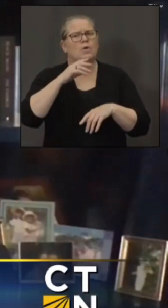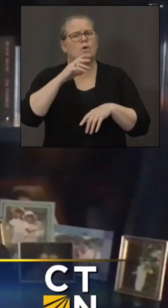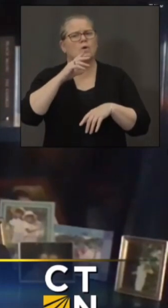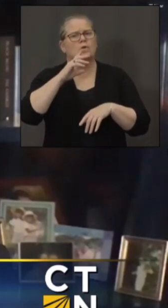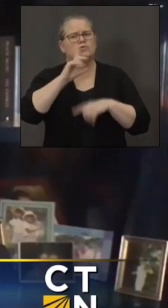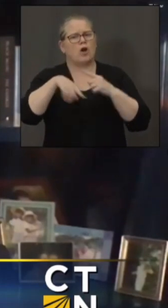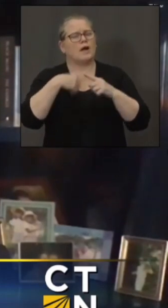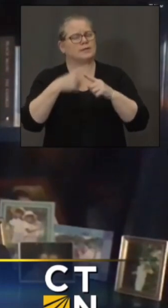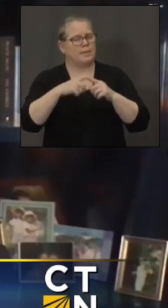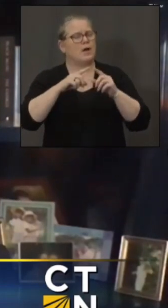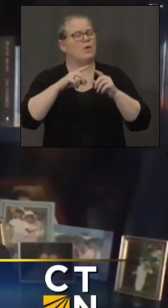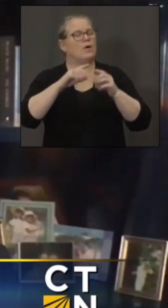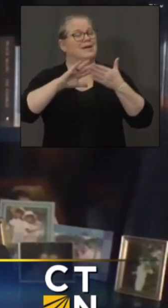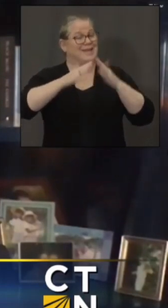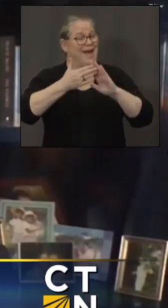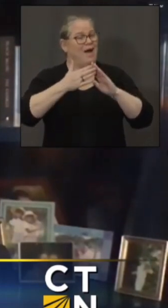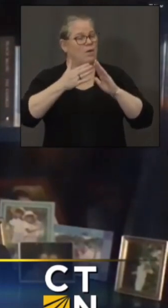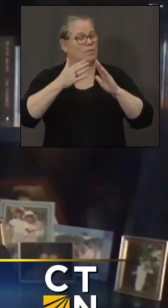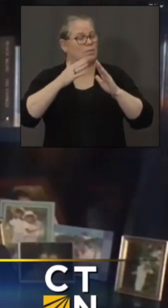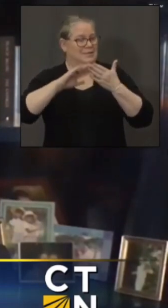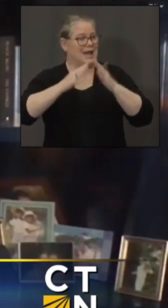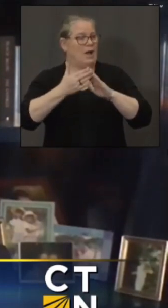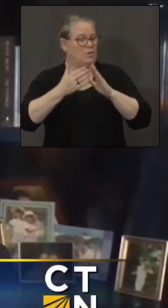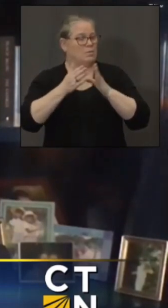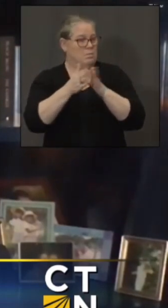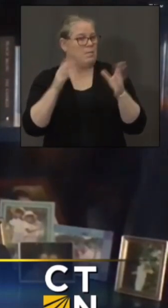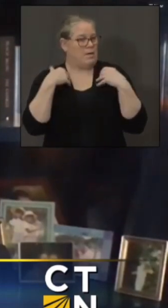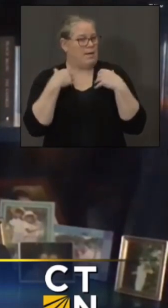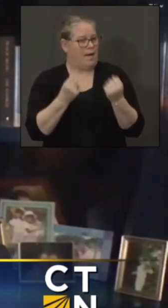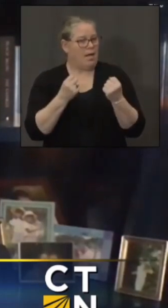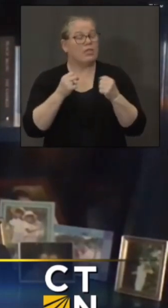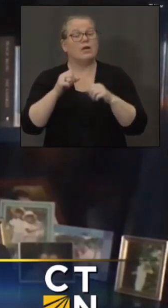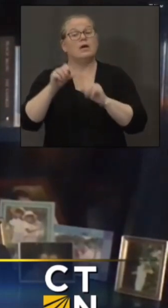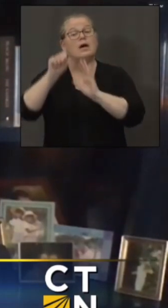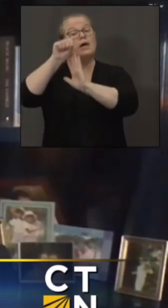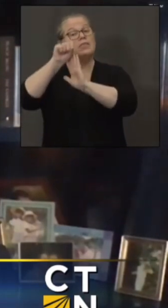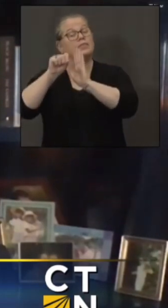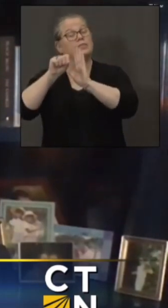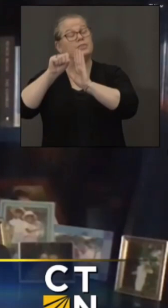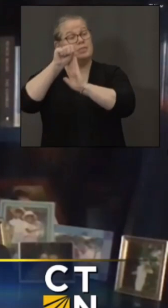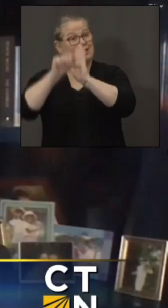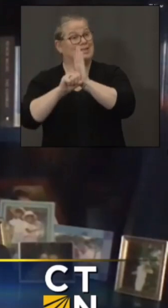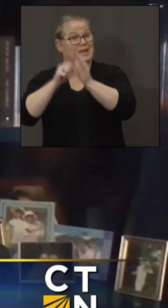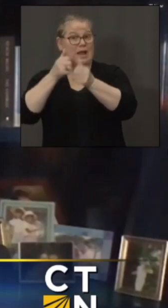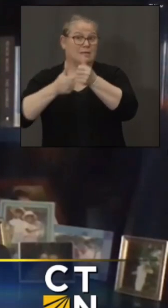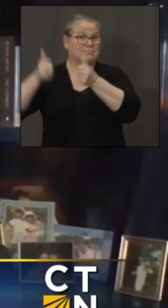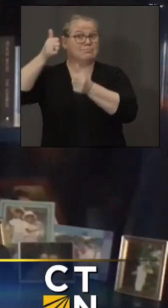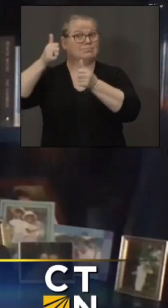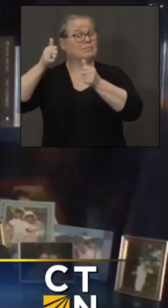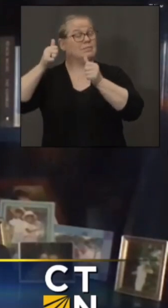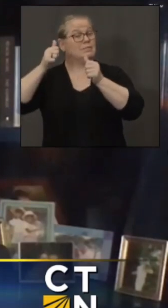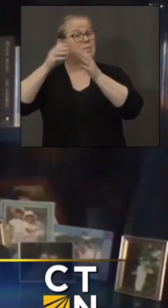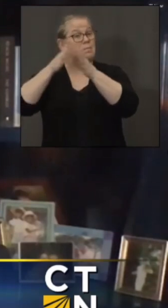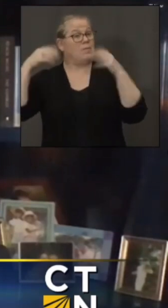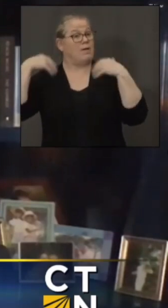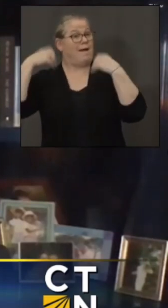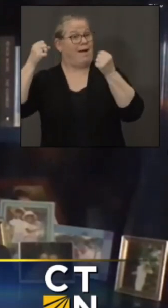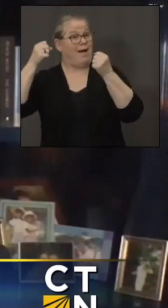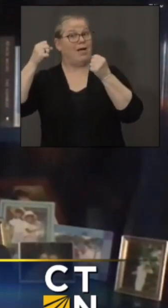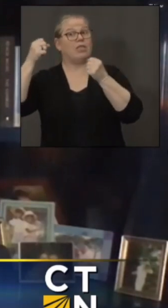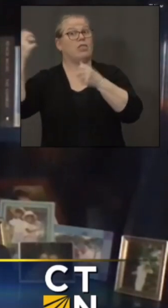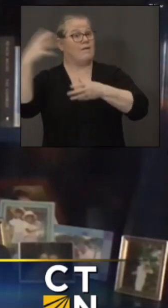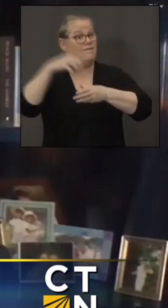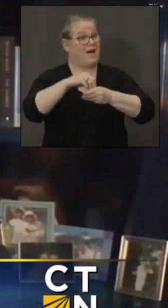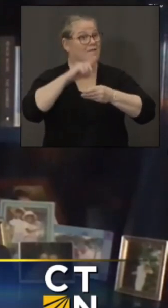health departments. But actually what the order says is that the Commissioner of Public Health can step in to enforce